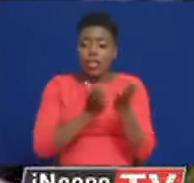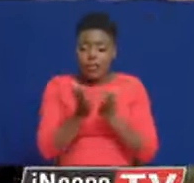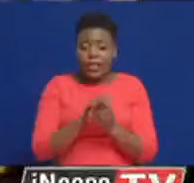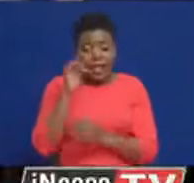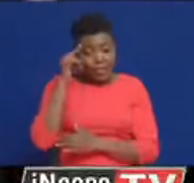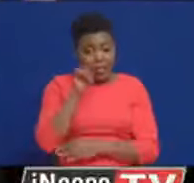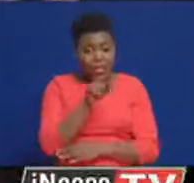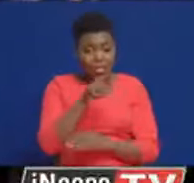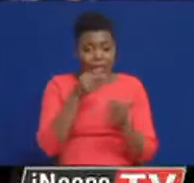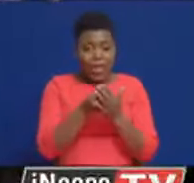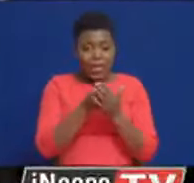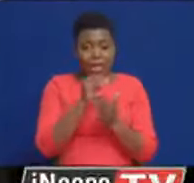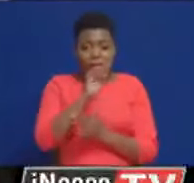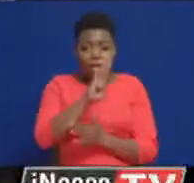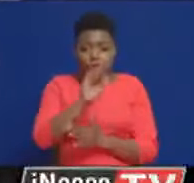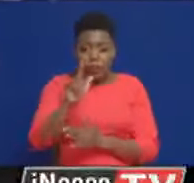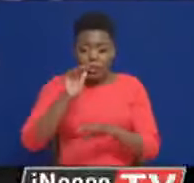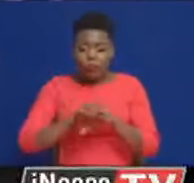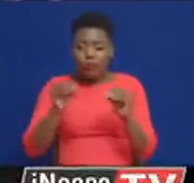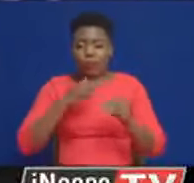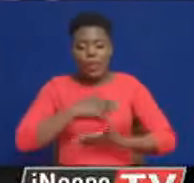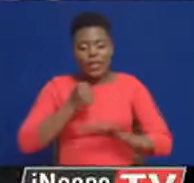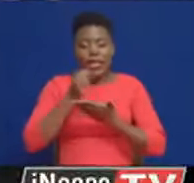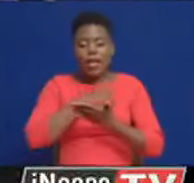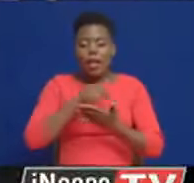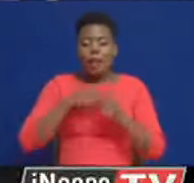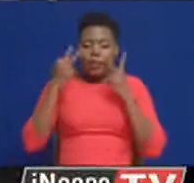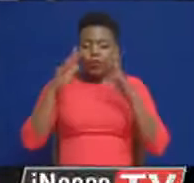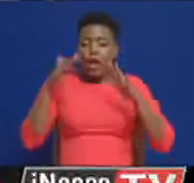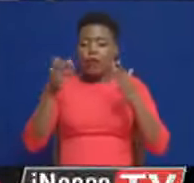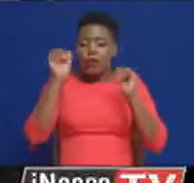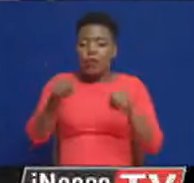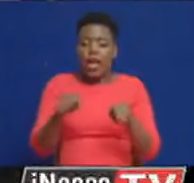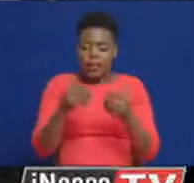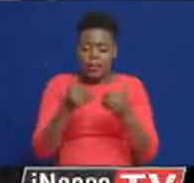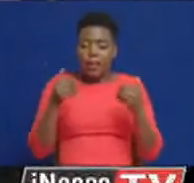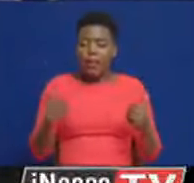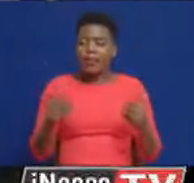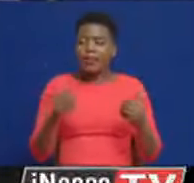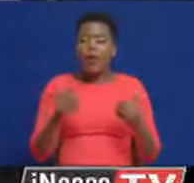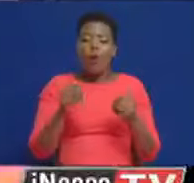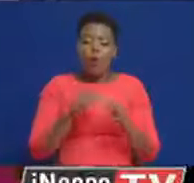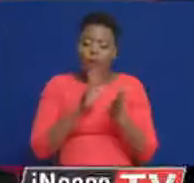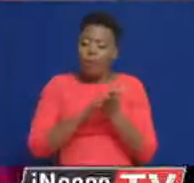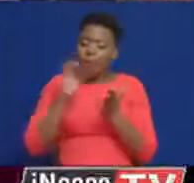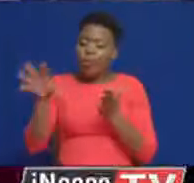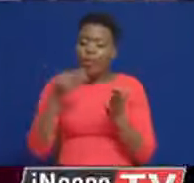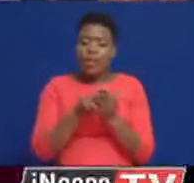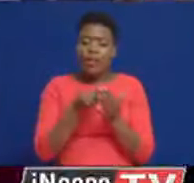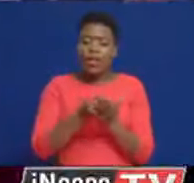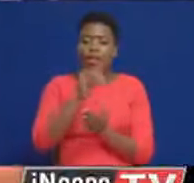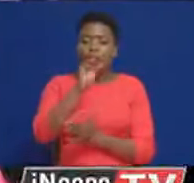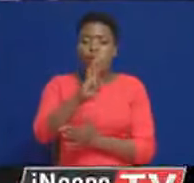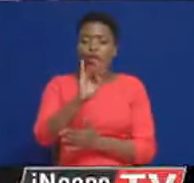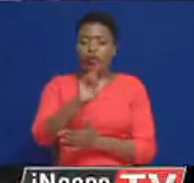this you must now help us to see how you can segregate and remove altar wine from other wines in the